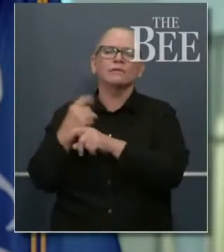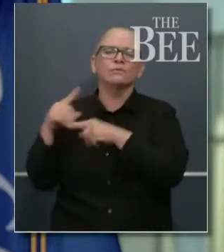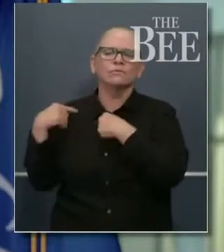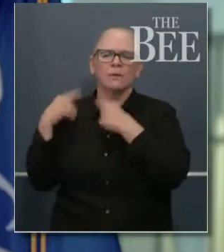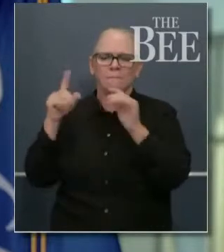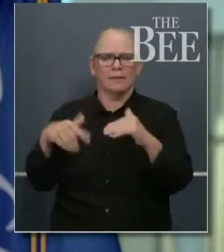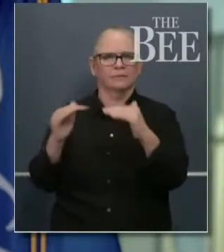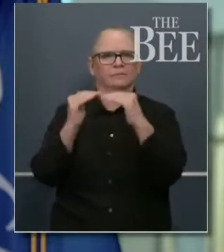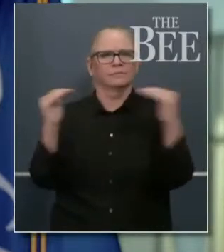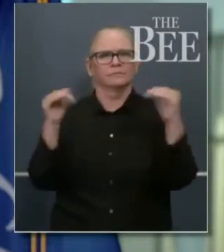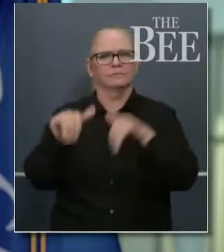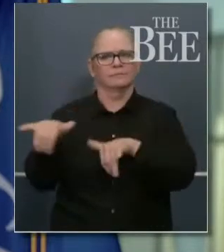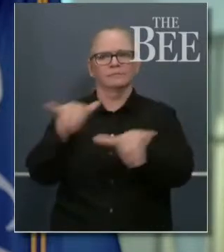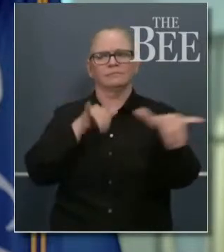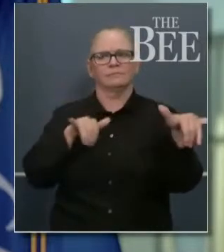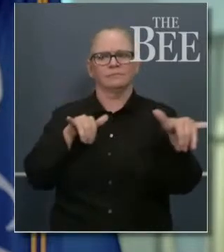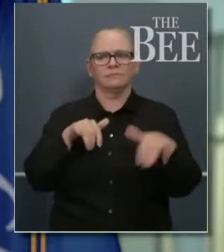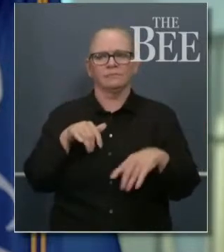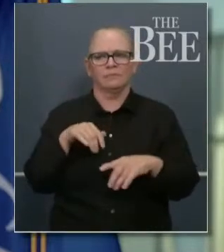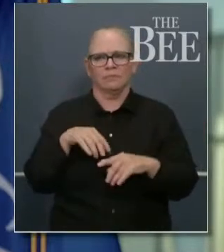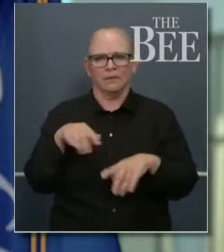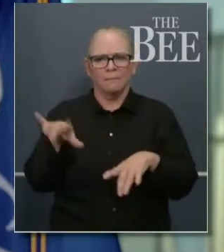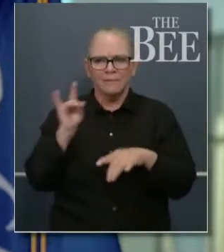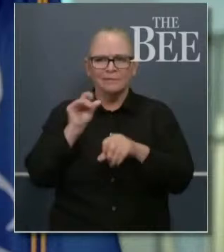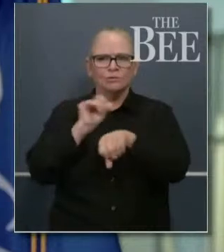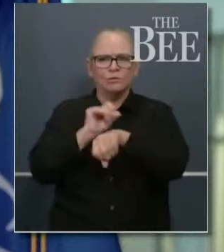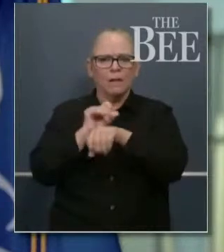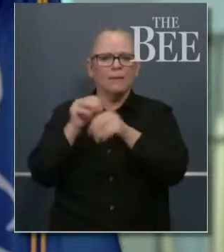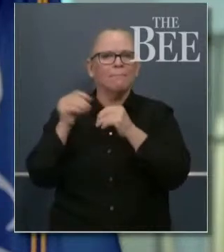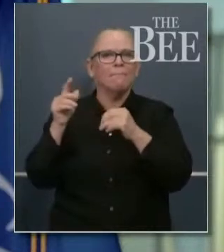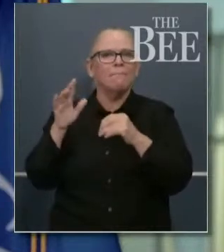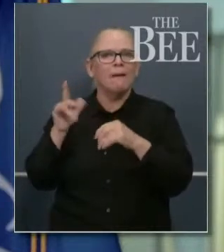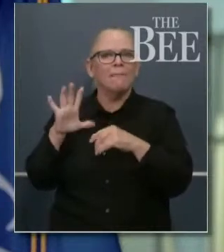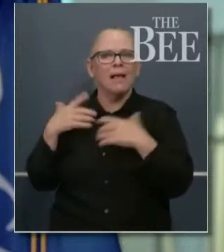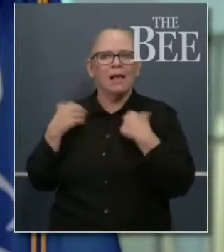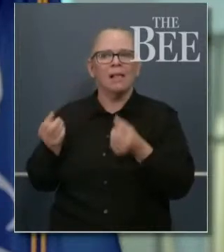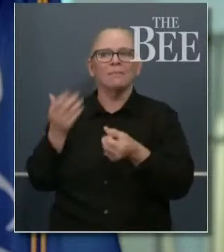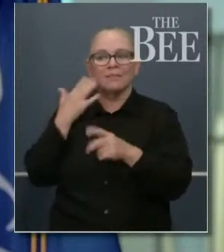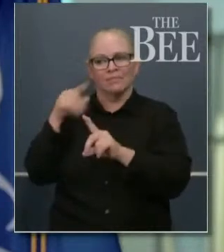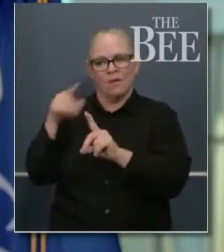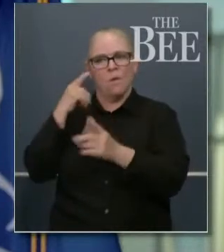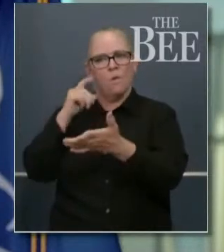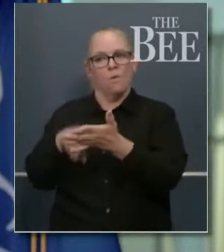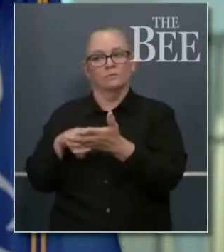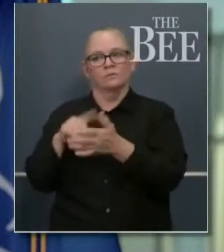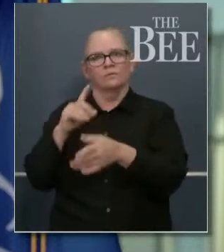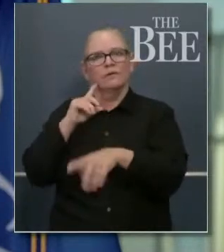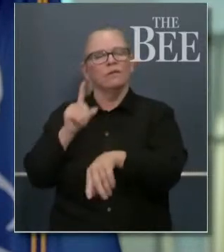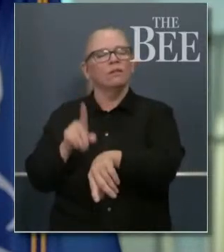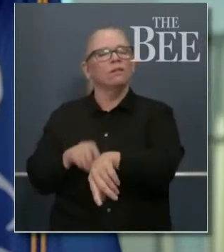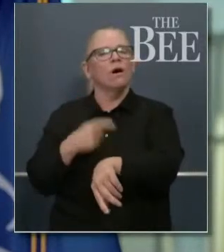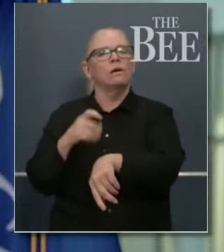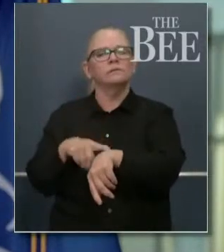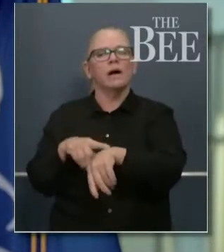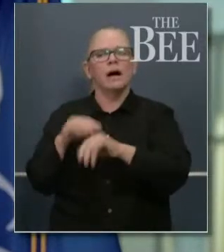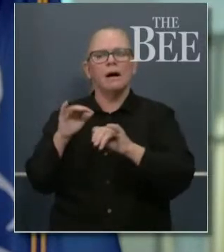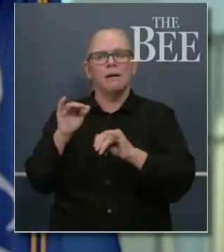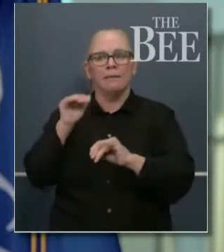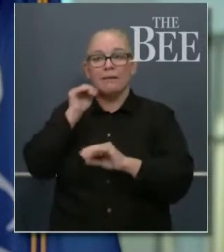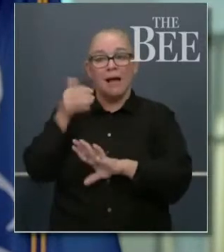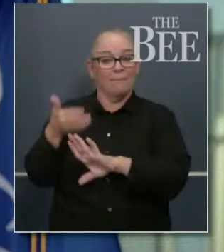public health because of the equity concerns. A state that has for a long time, not just on COVID, but on many